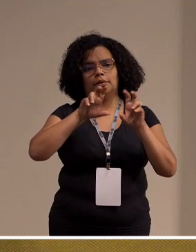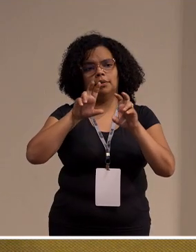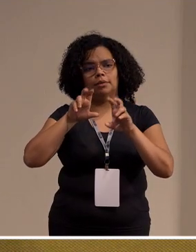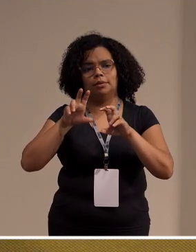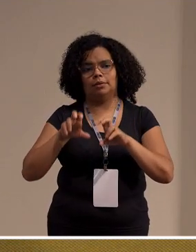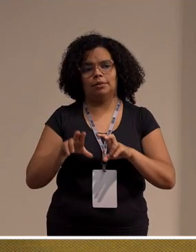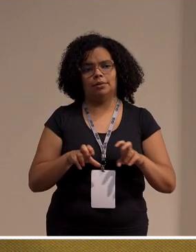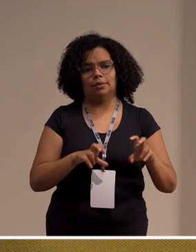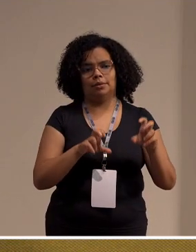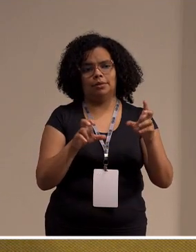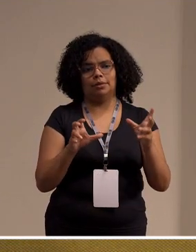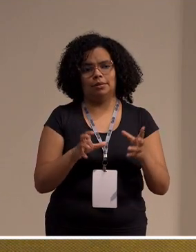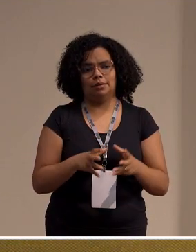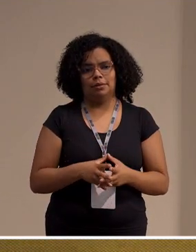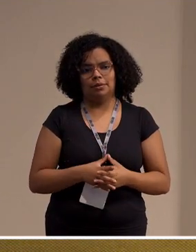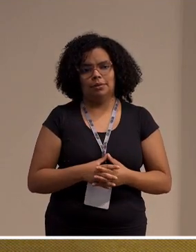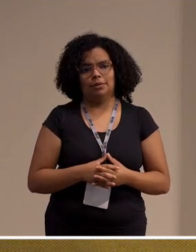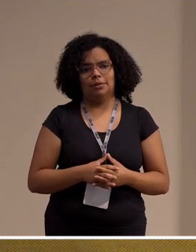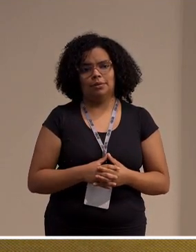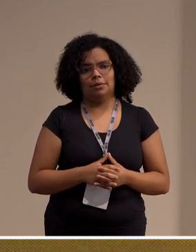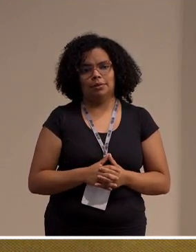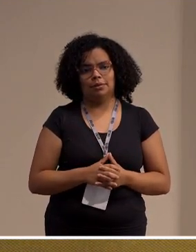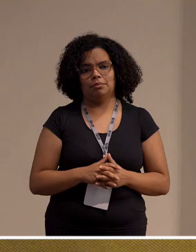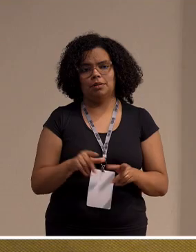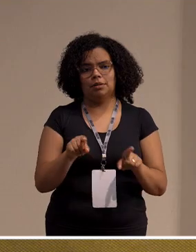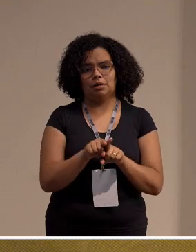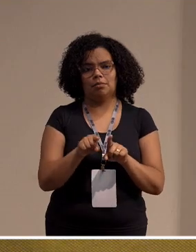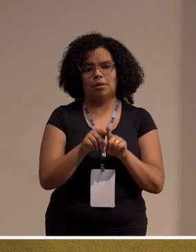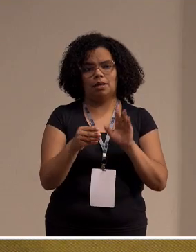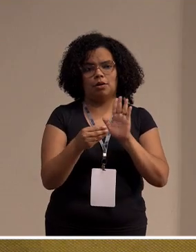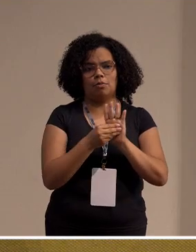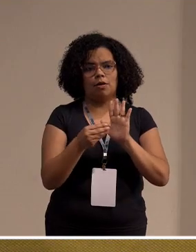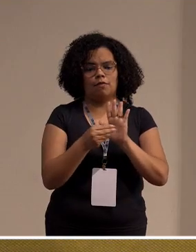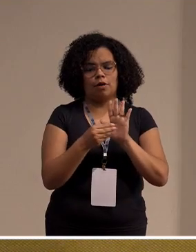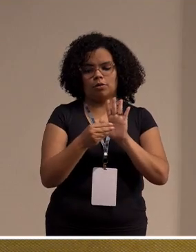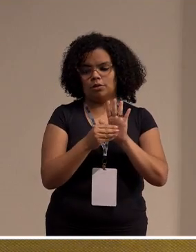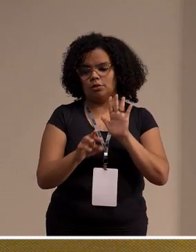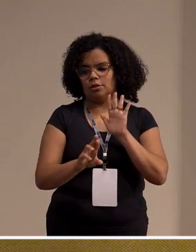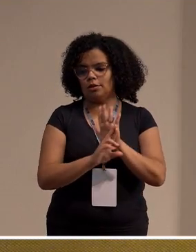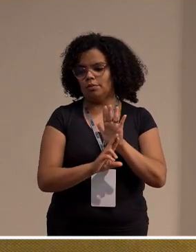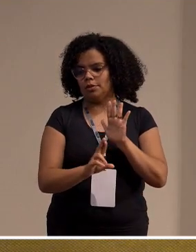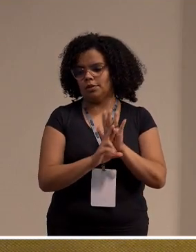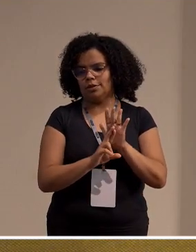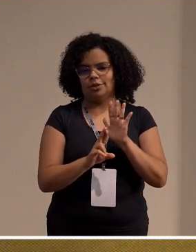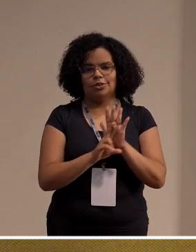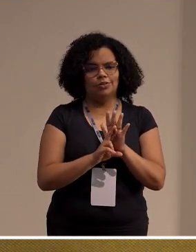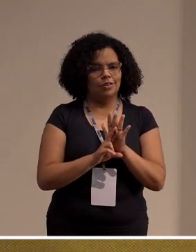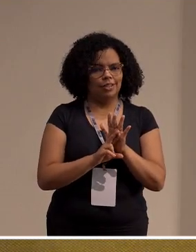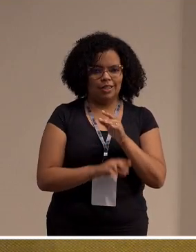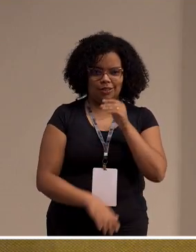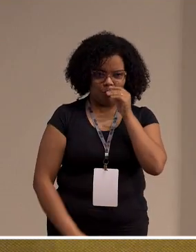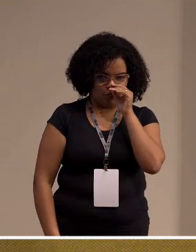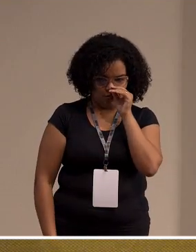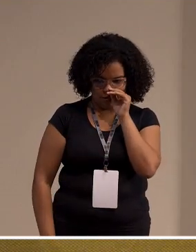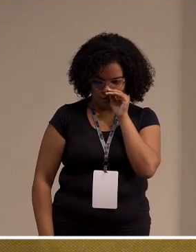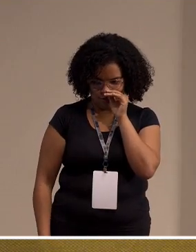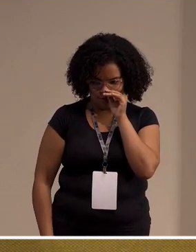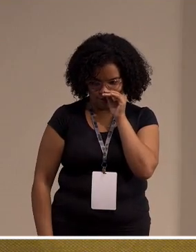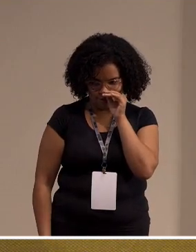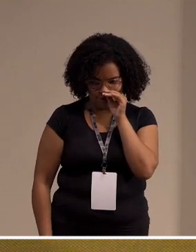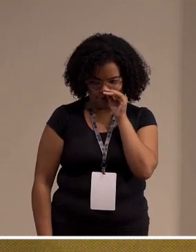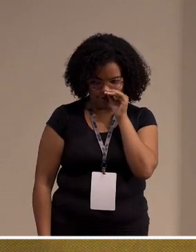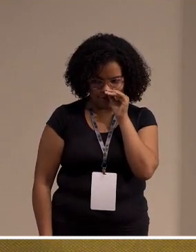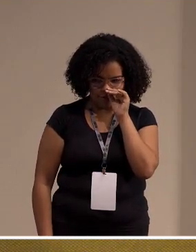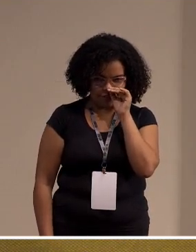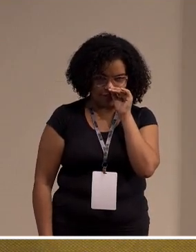and also it's a lack of representation within publishing houses of people with those backgrounds who